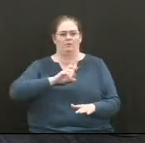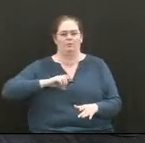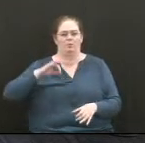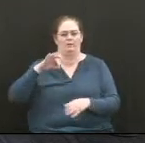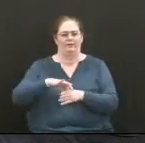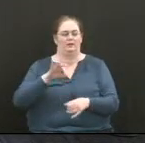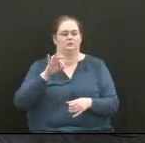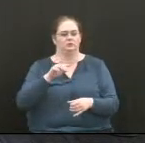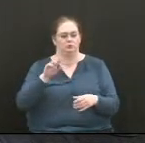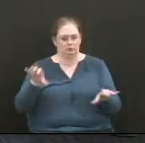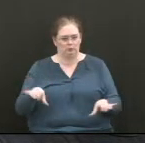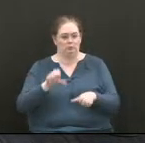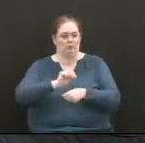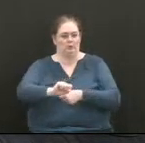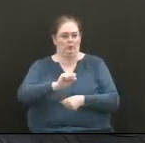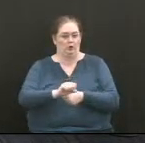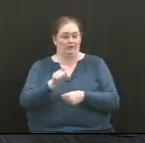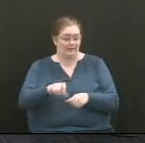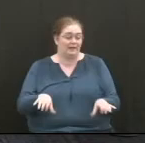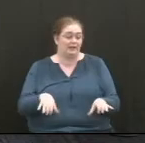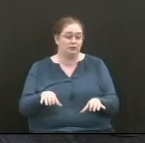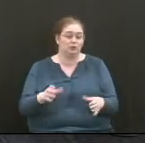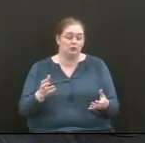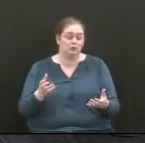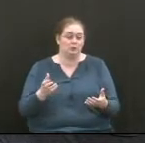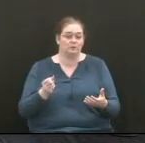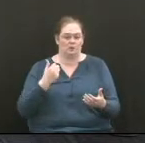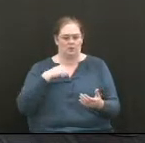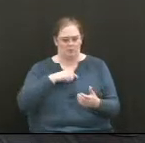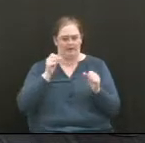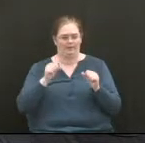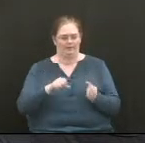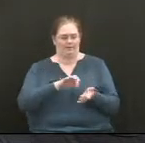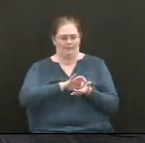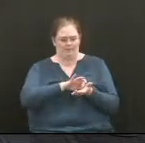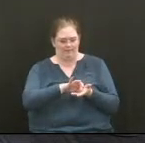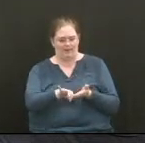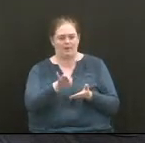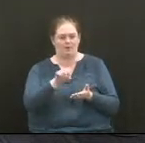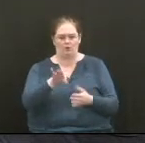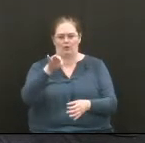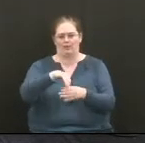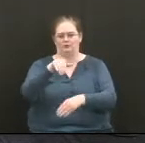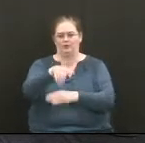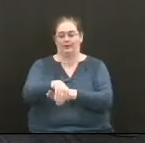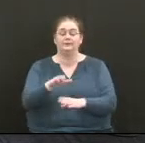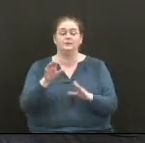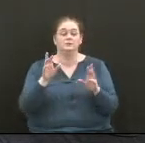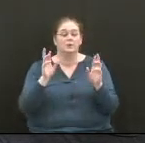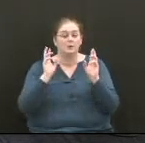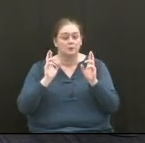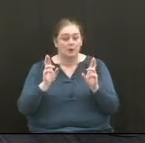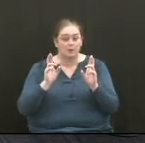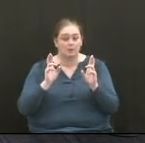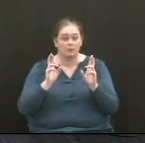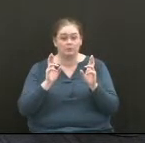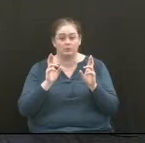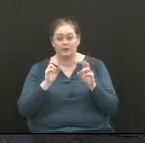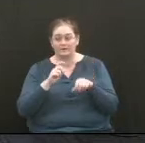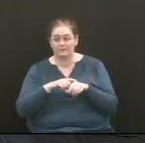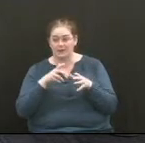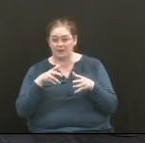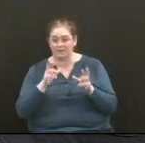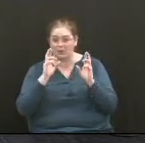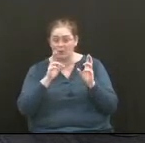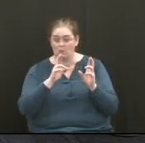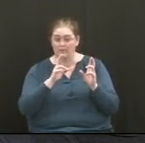Elections to do the work that they need to do so that we can have a count on election night. So let's hope they've got a little bit of time left. Let's hope